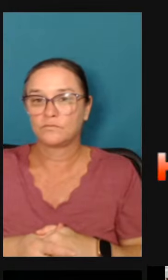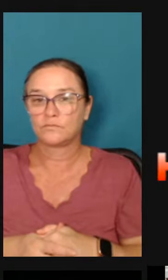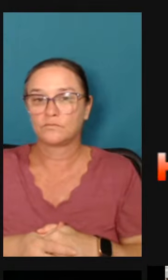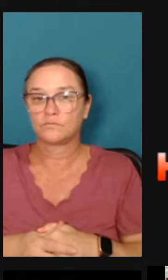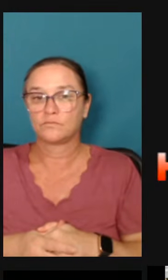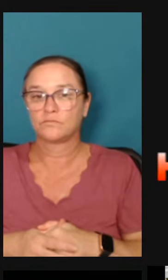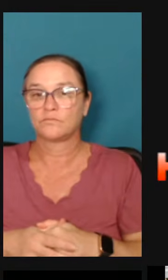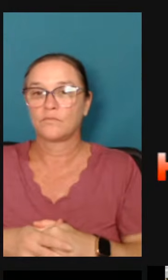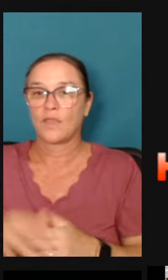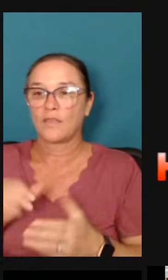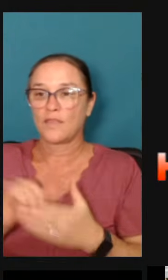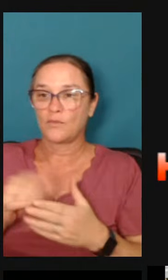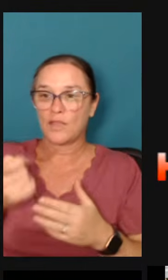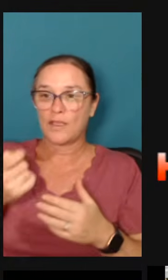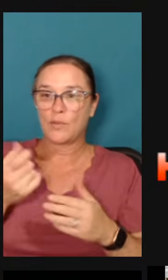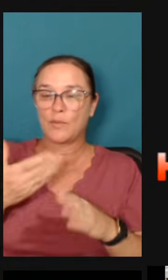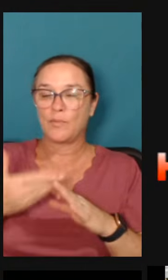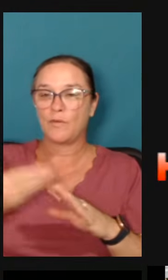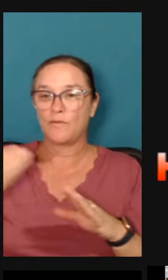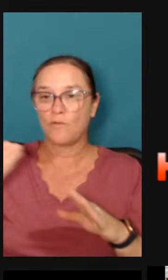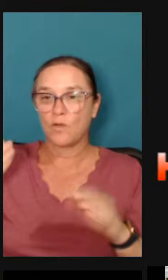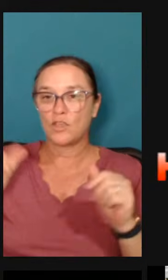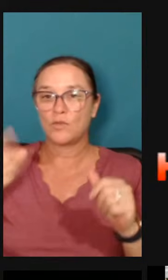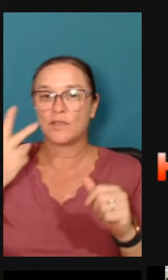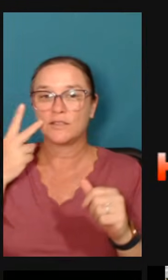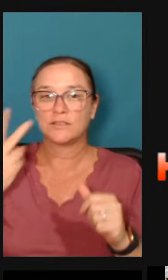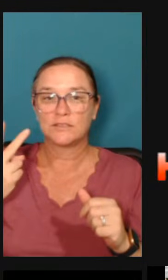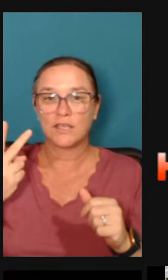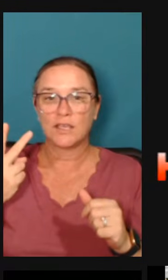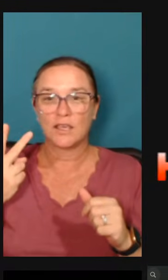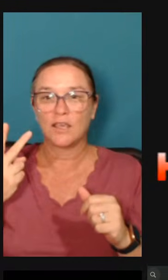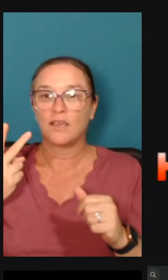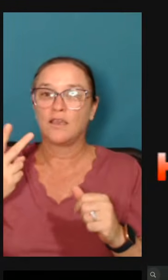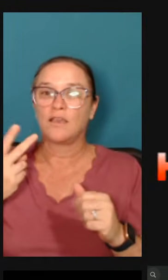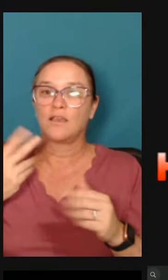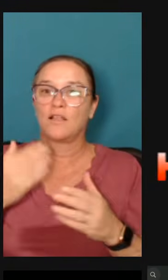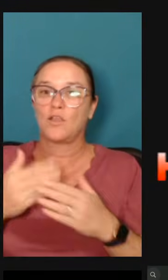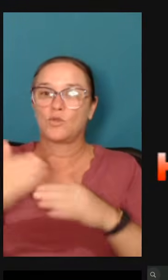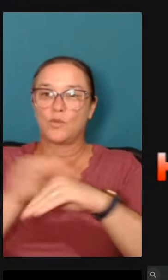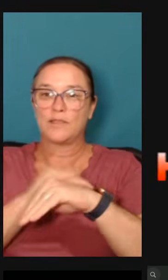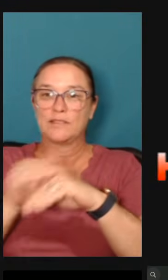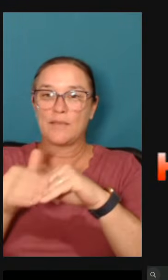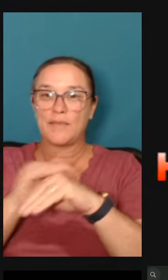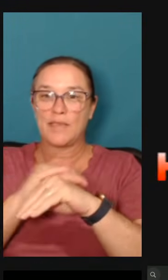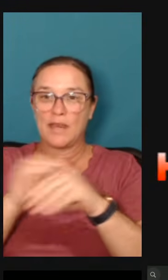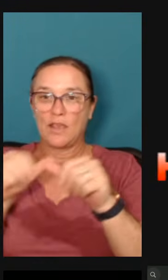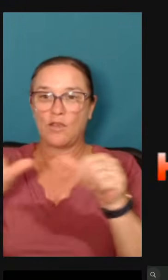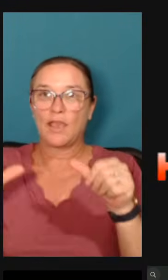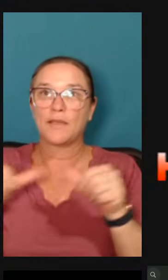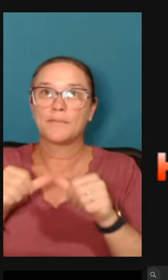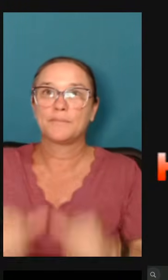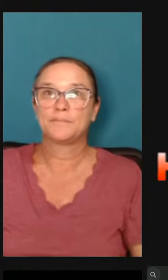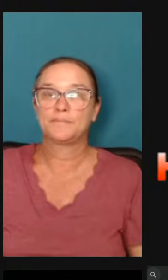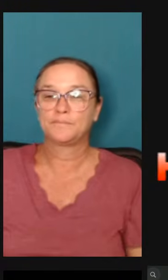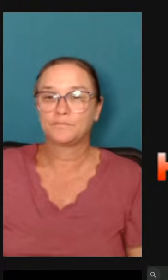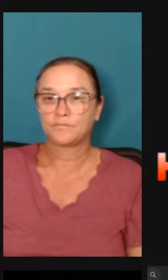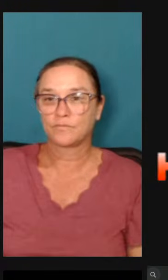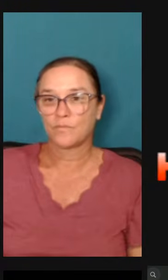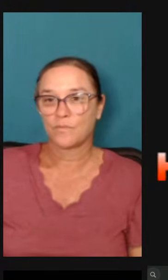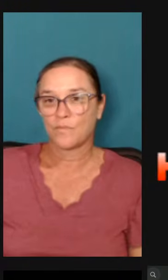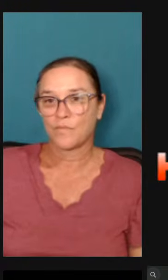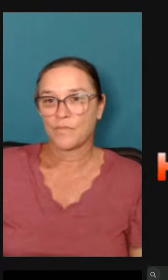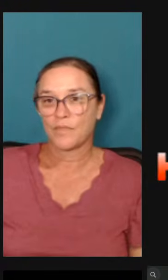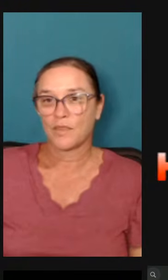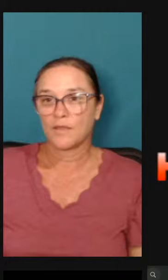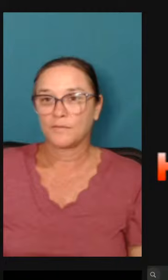bit before, but you can see that we're right around the summit region. We're just downwind from it. And this was down